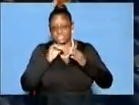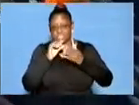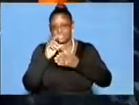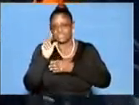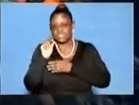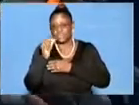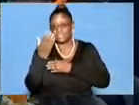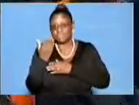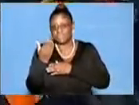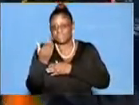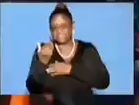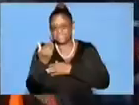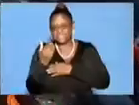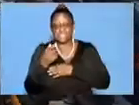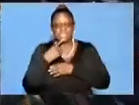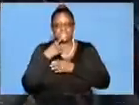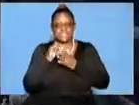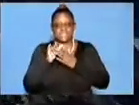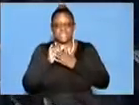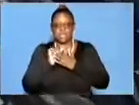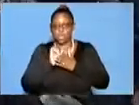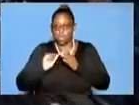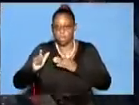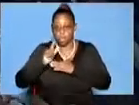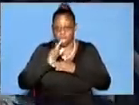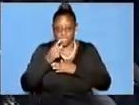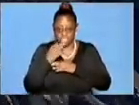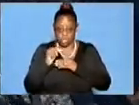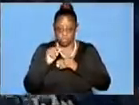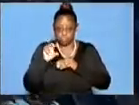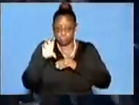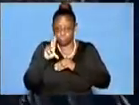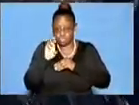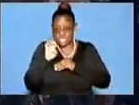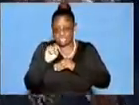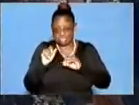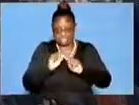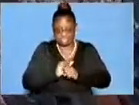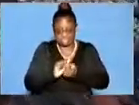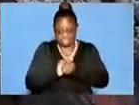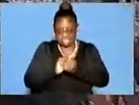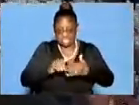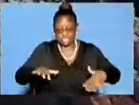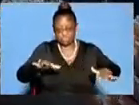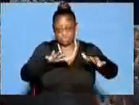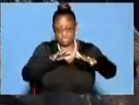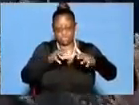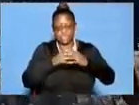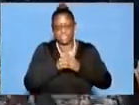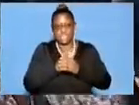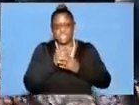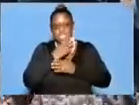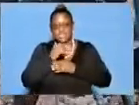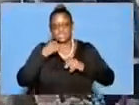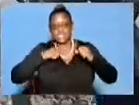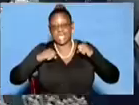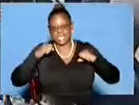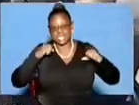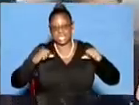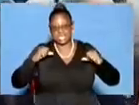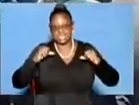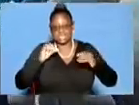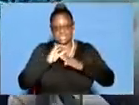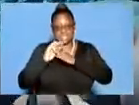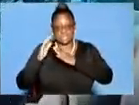2050, most coral reefs will be wiped out due to global warming. Executive Director of the Perry Institute for Marine Science, or